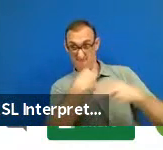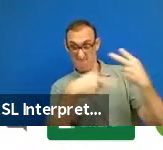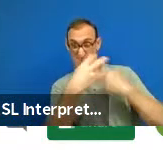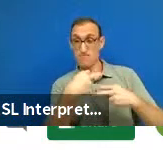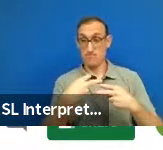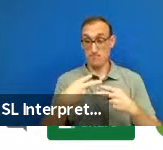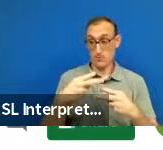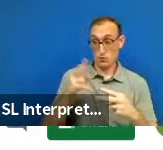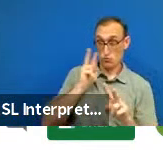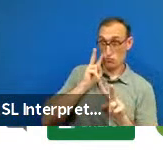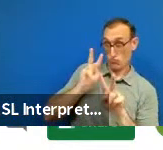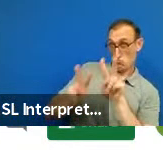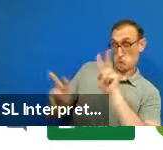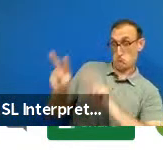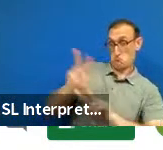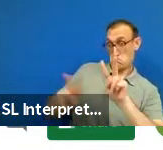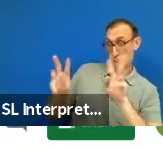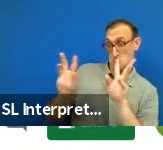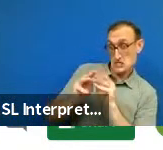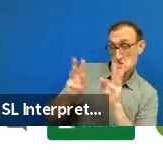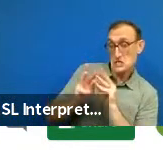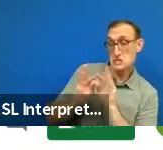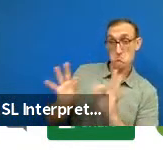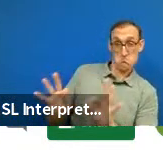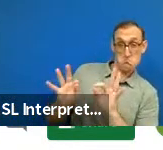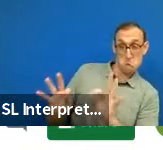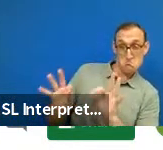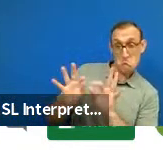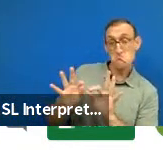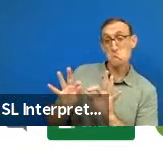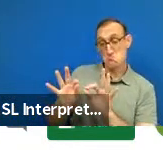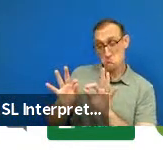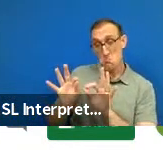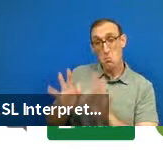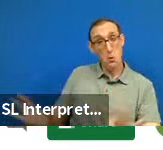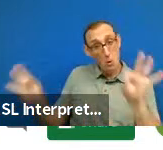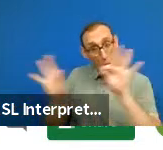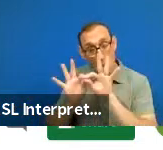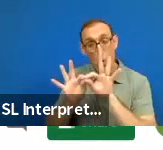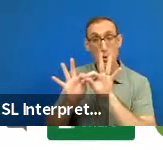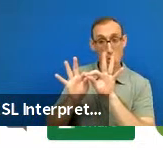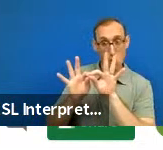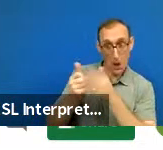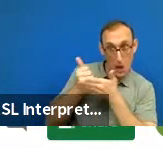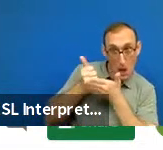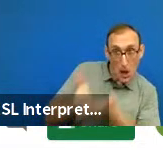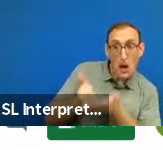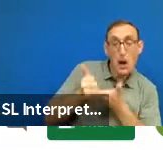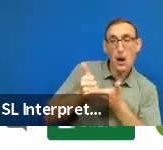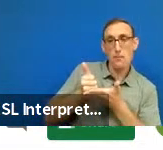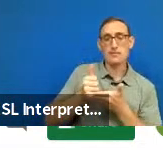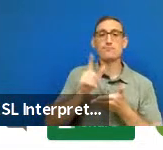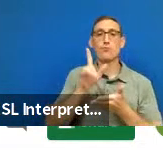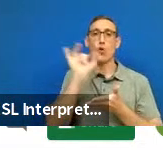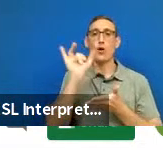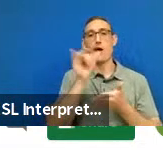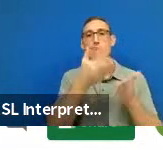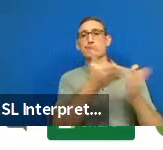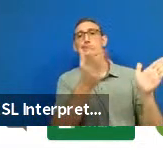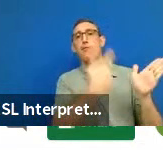meaningful? Did the discussion, did they think that you know, basically evaluating us just like you